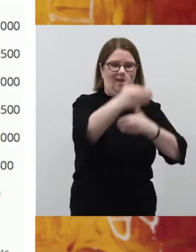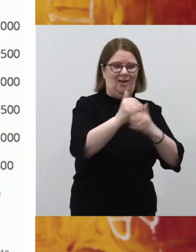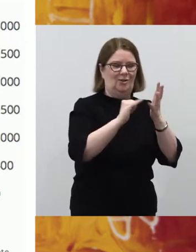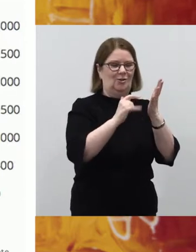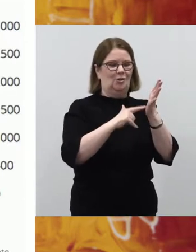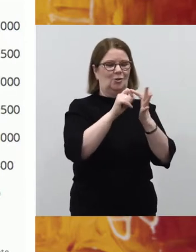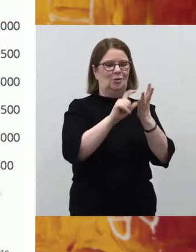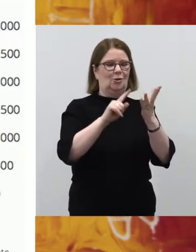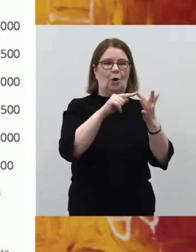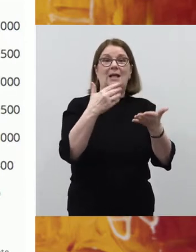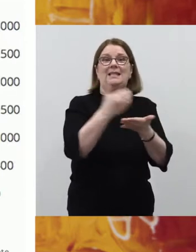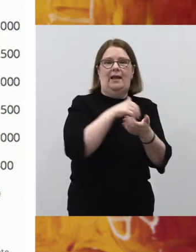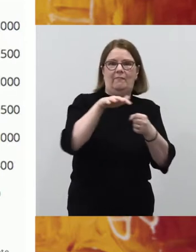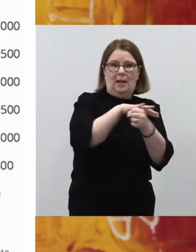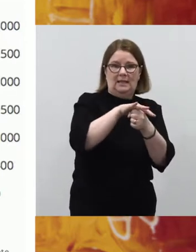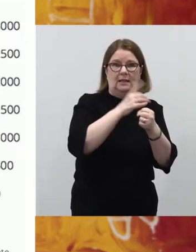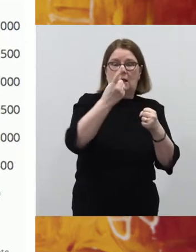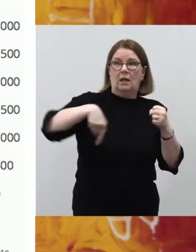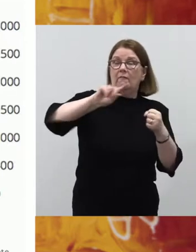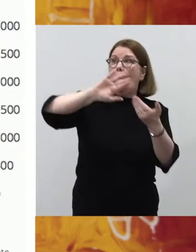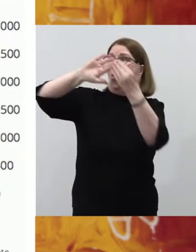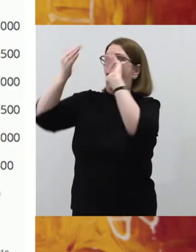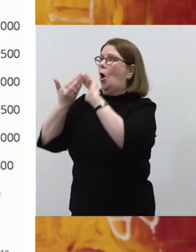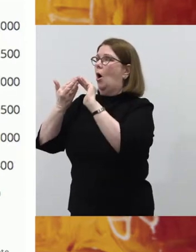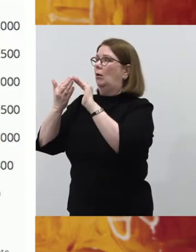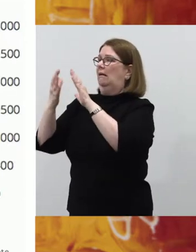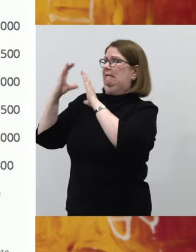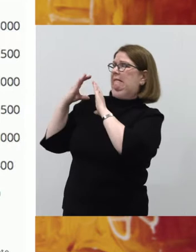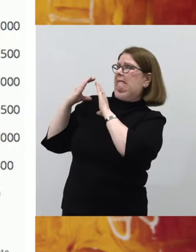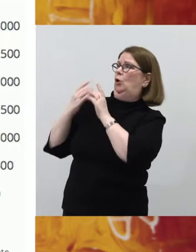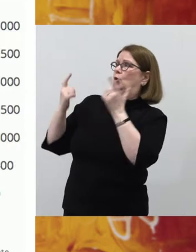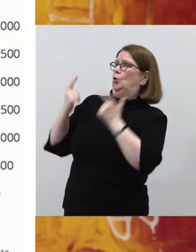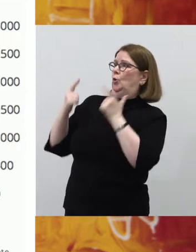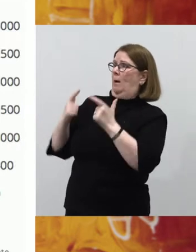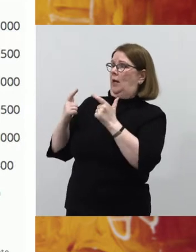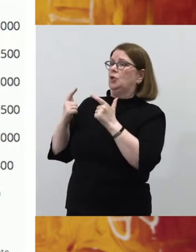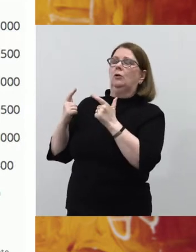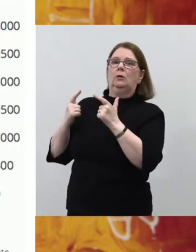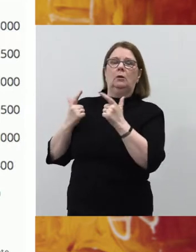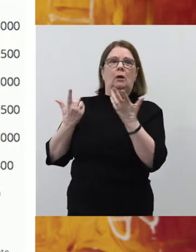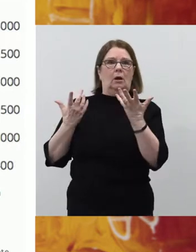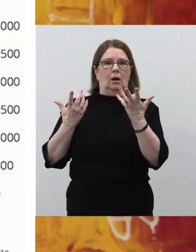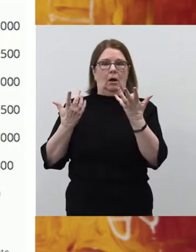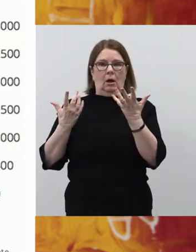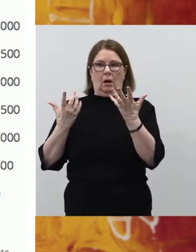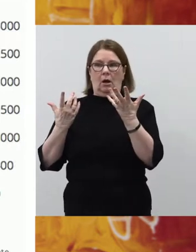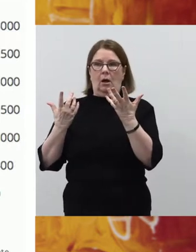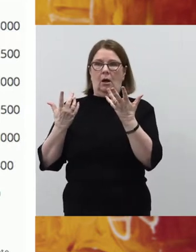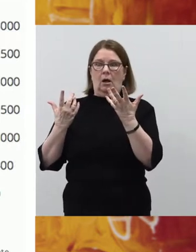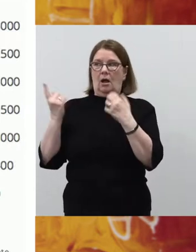distressing is the fact that suicide is now the leading cause of death for Indigenous children aged between 5 and